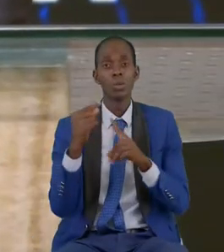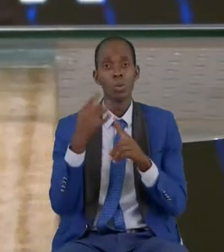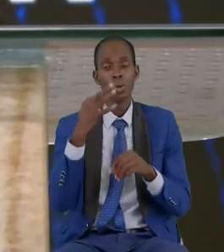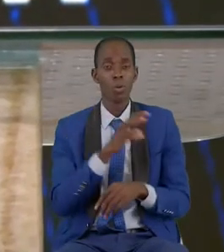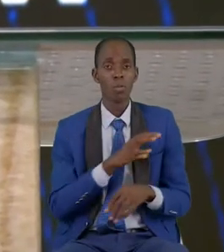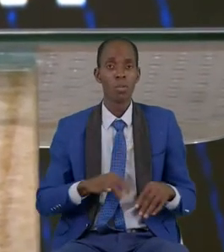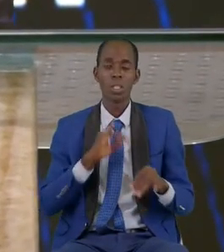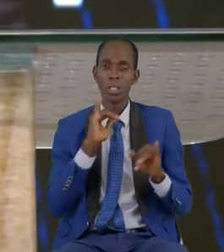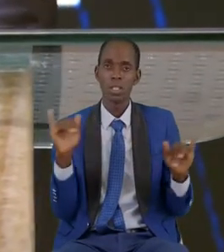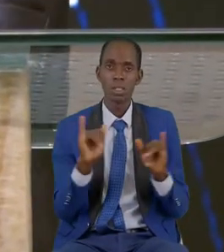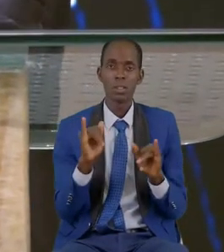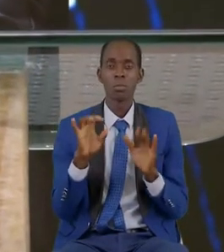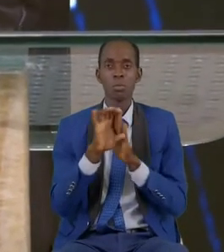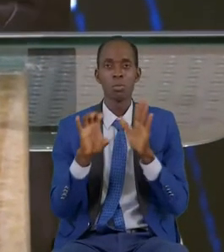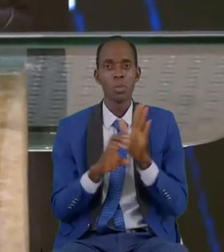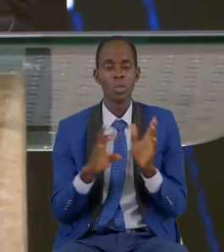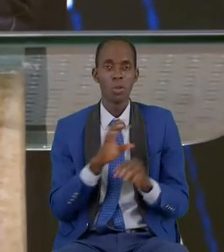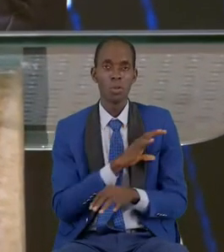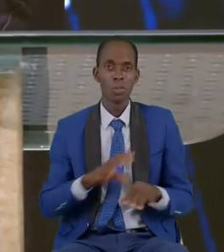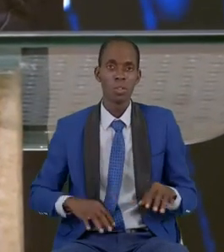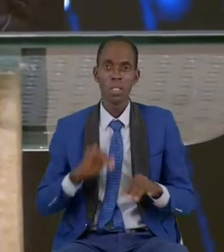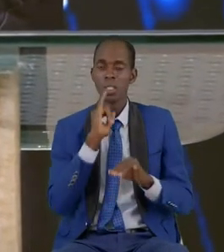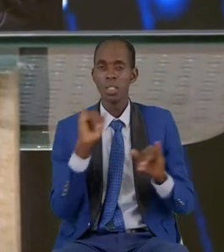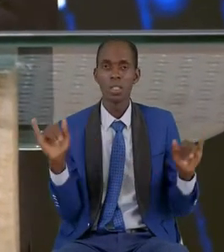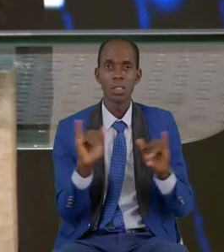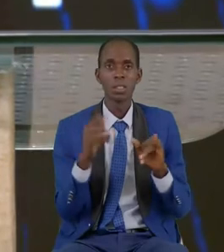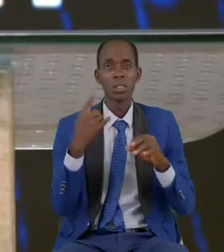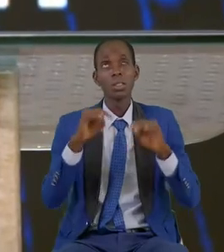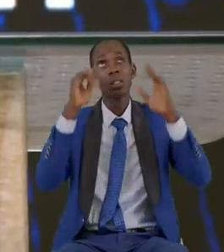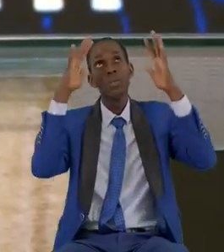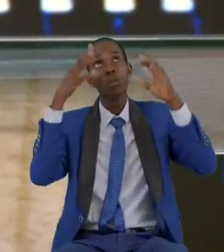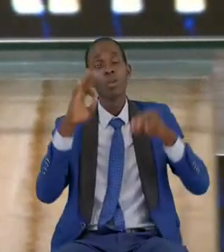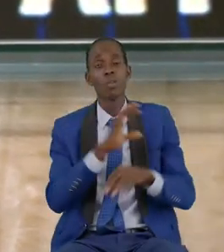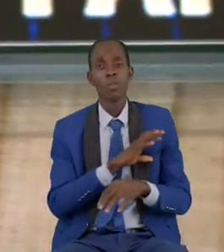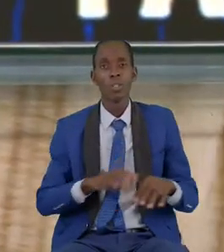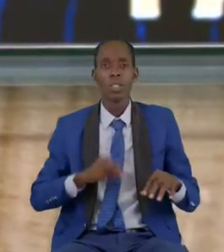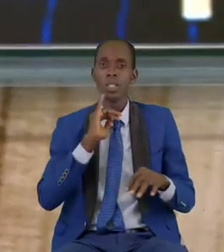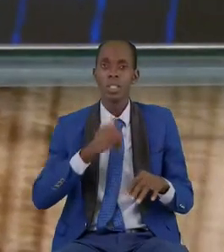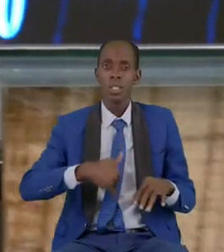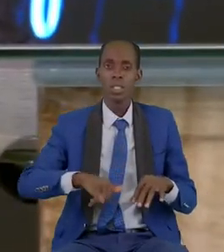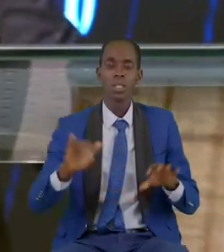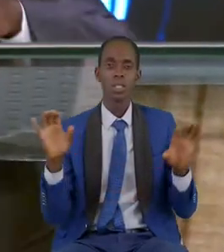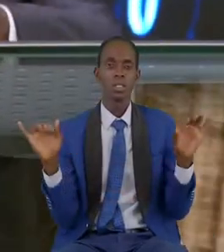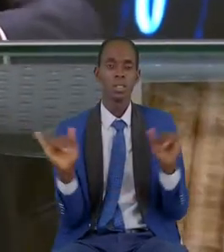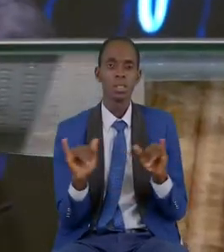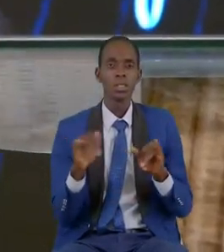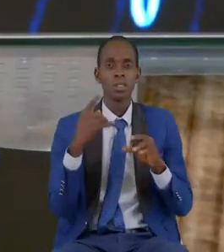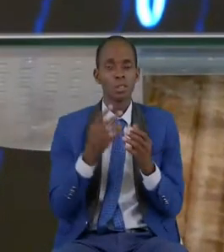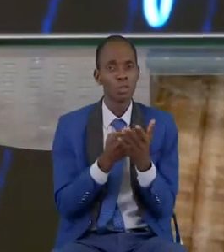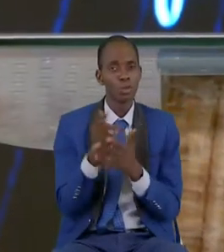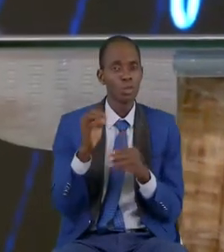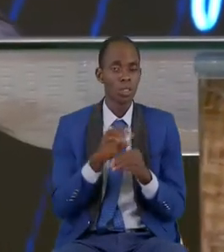Christ is still the same. The expectation of Christ is still the same. The truth in Christ is still the